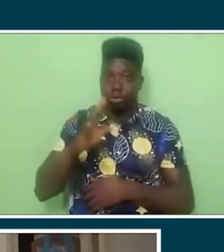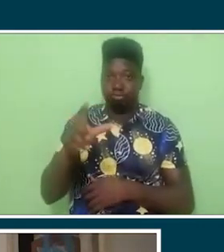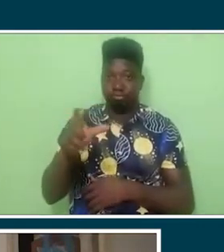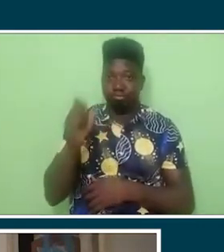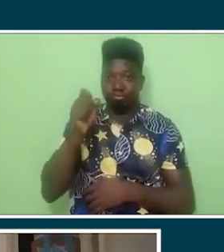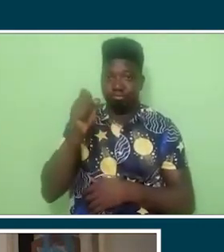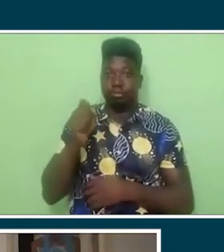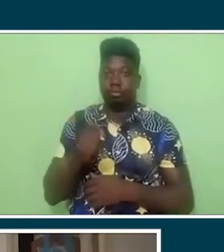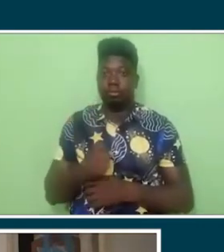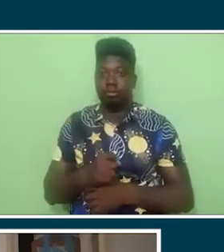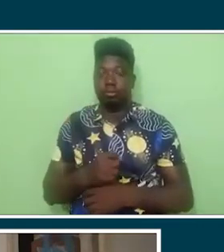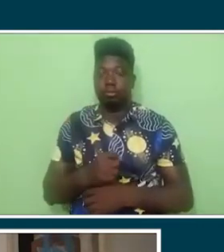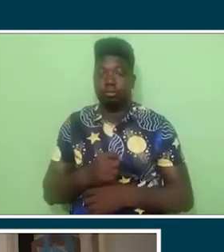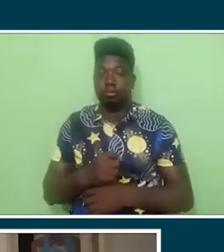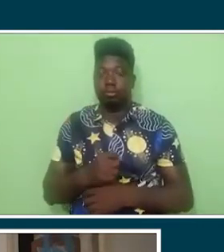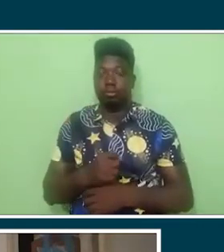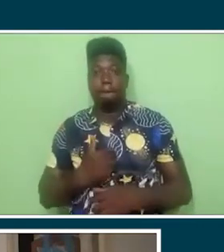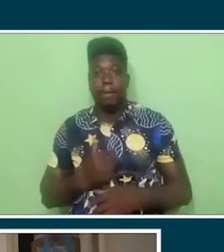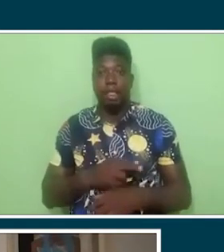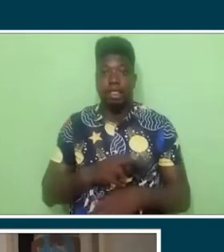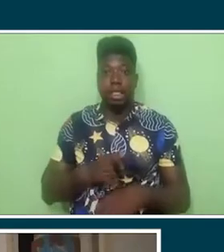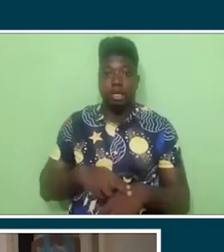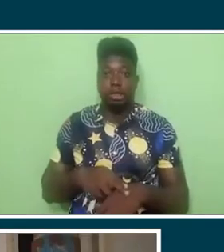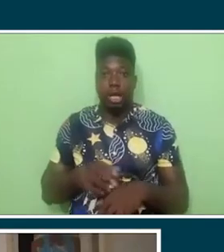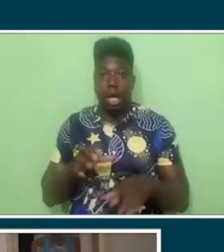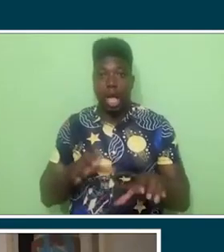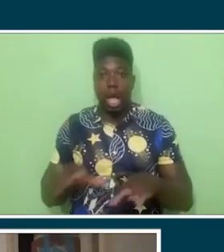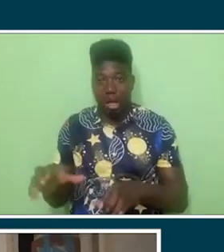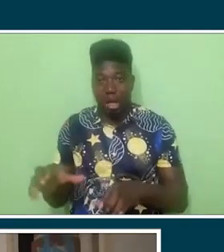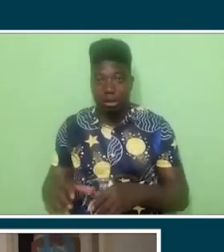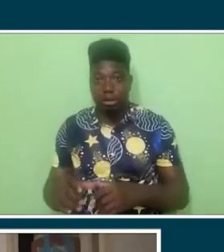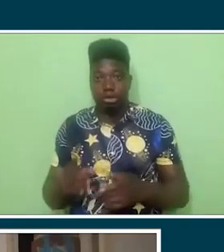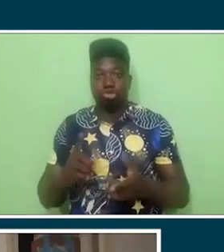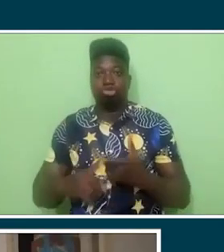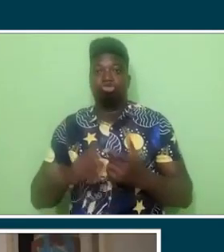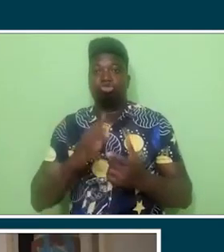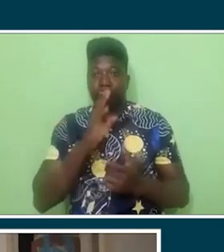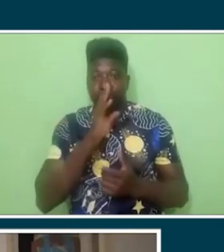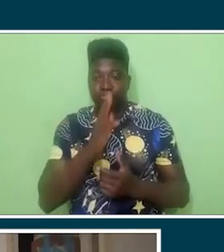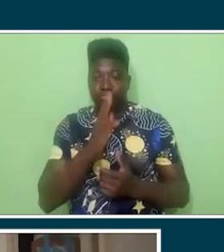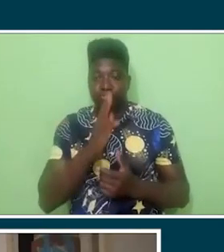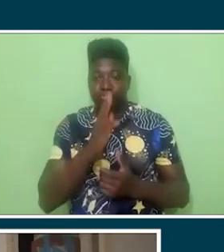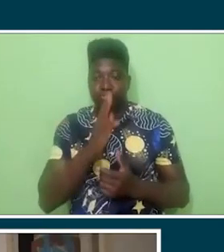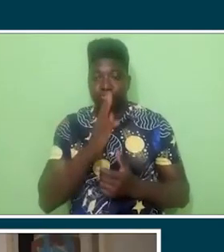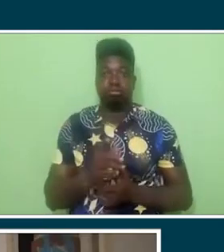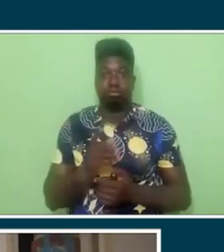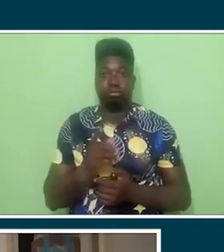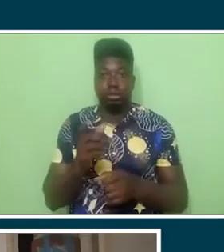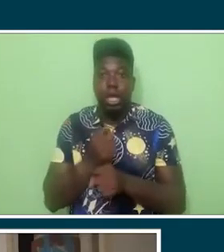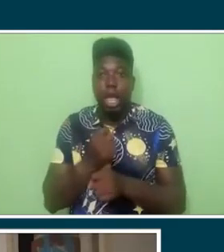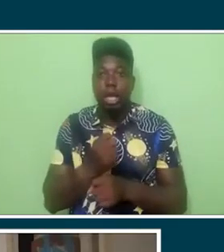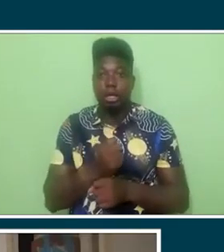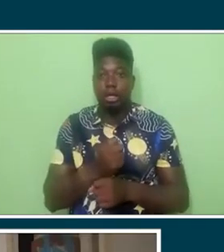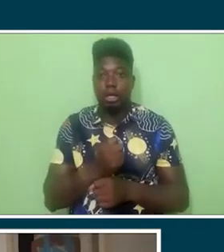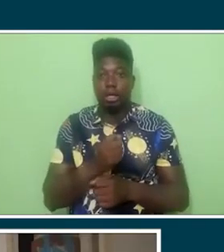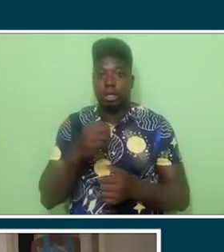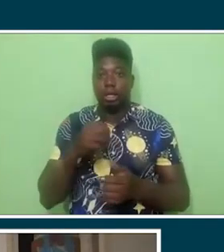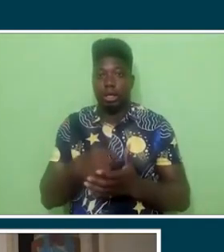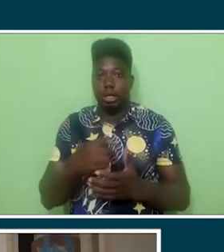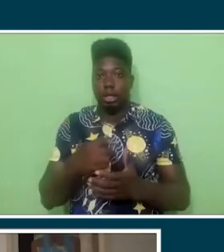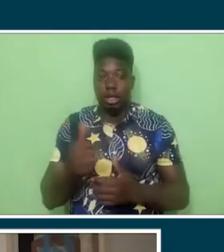pitchfork. My natural reaction should be to take down in a just